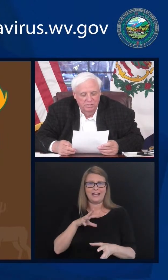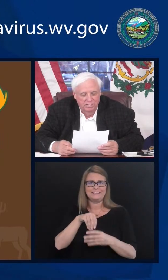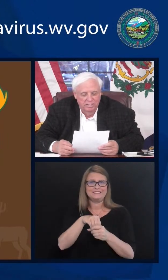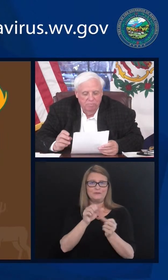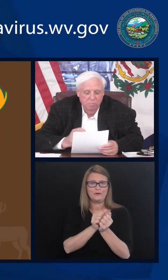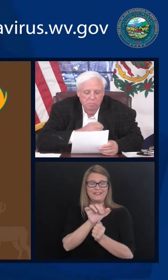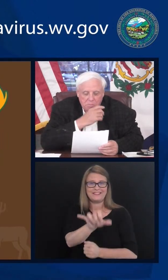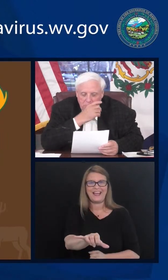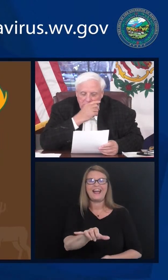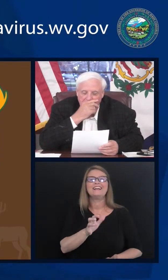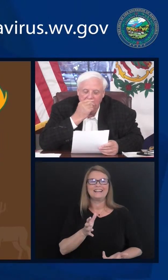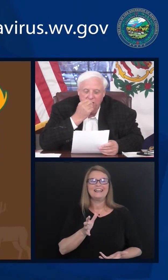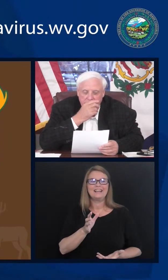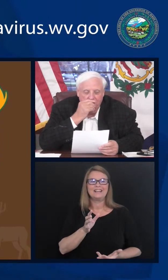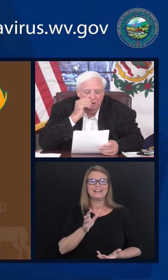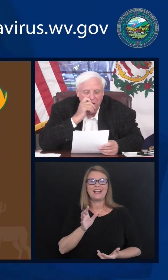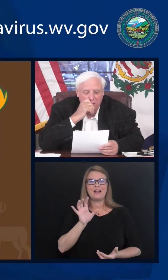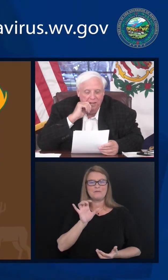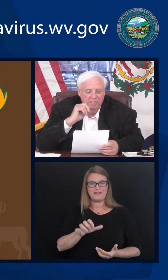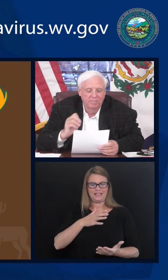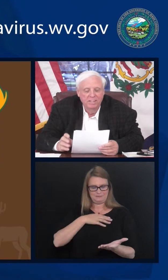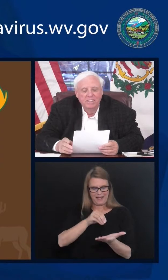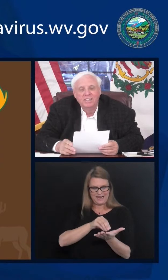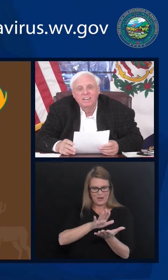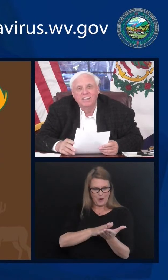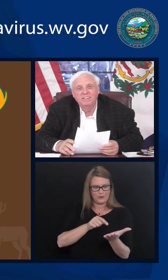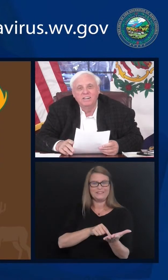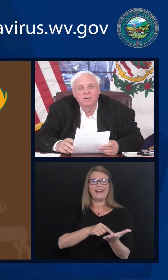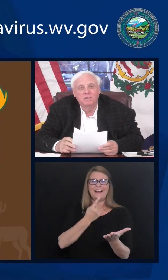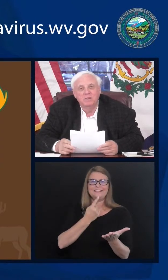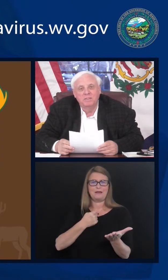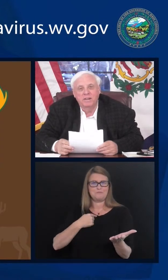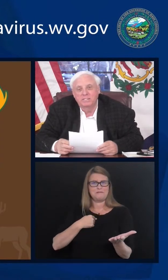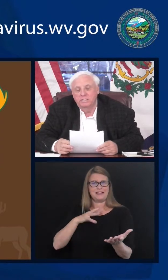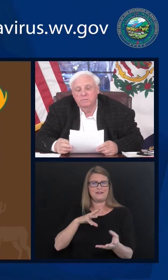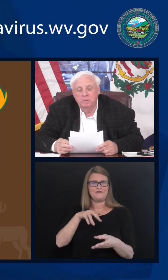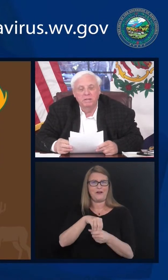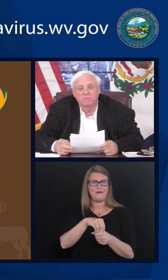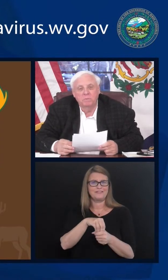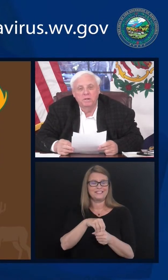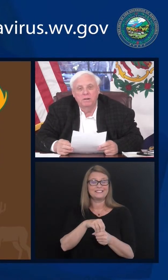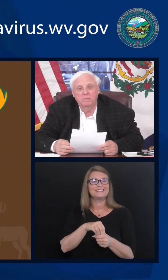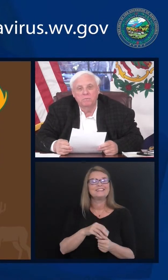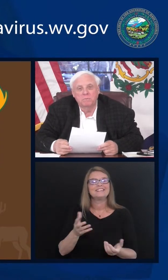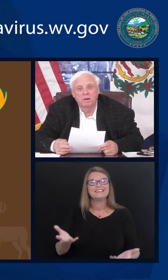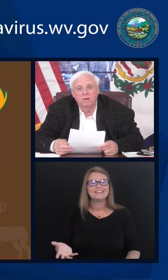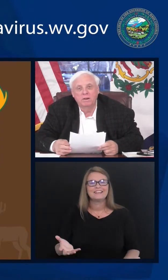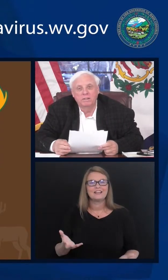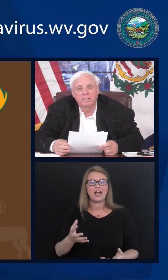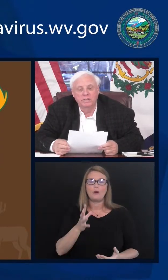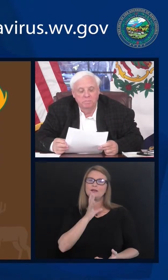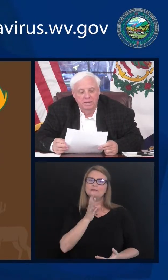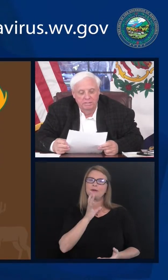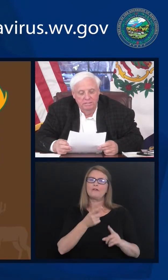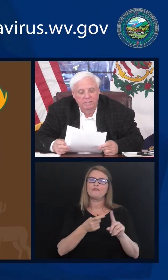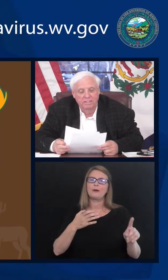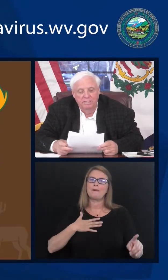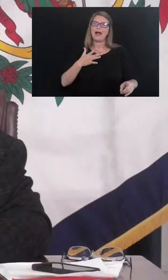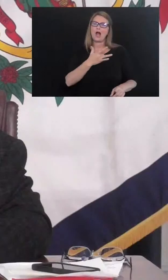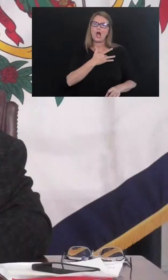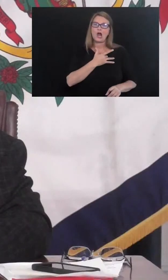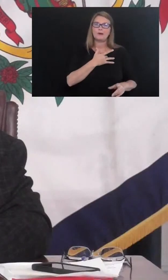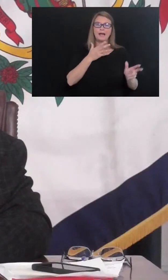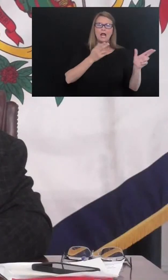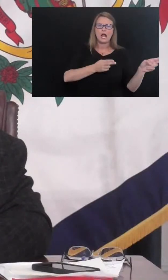that's what notes are here. And if I could just speak, from my heart to you about hunting